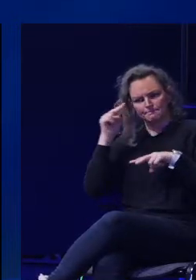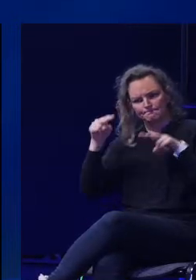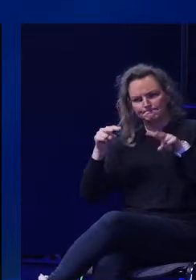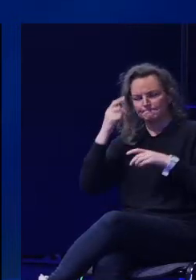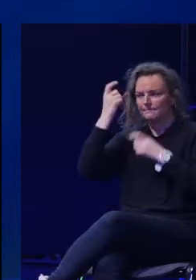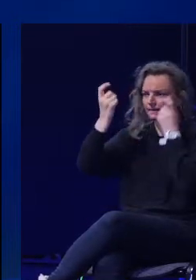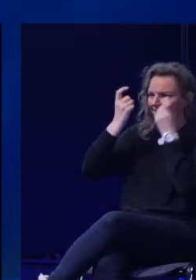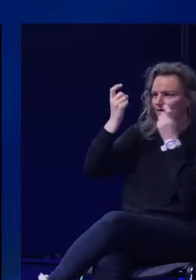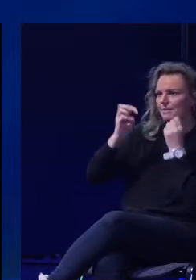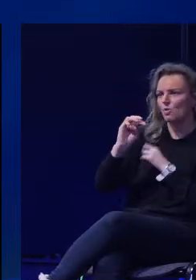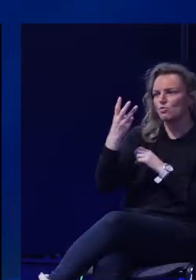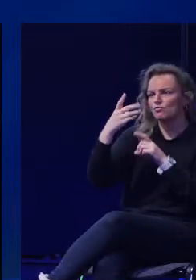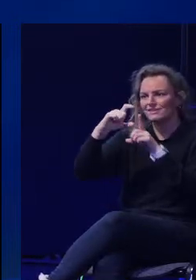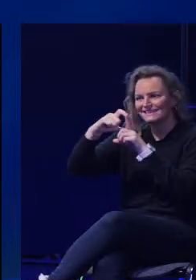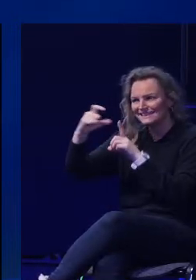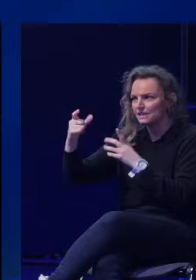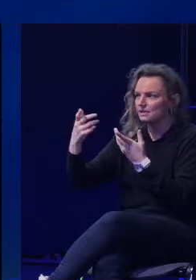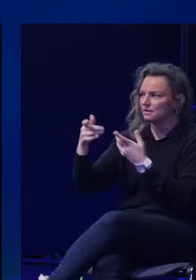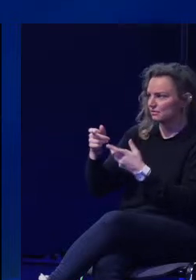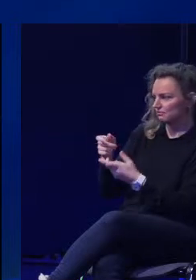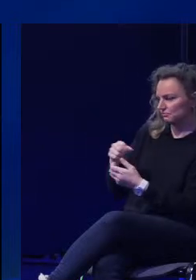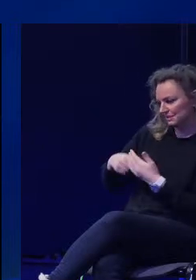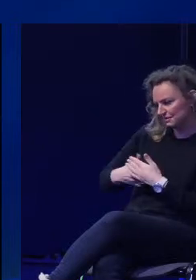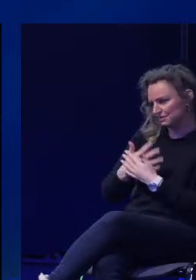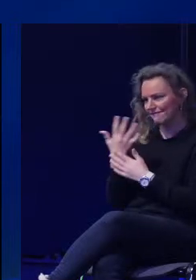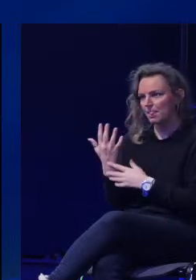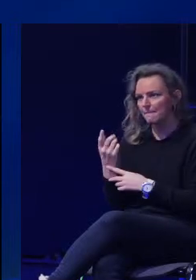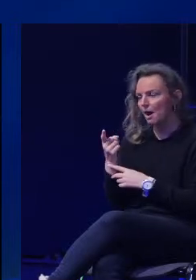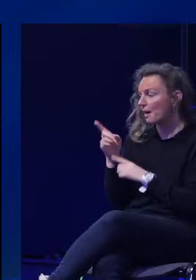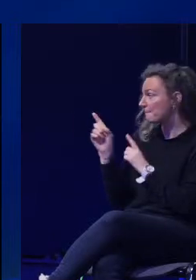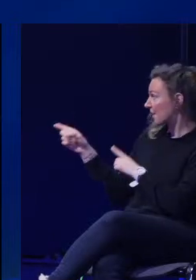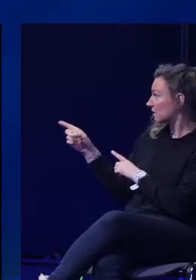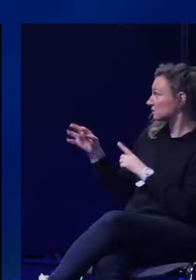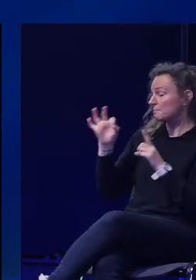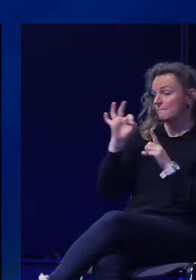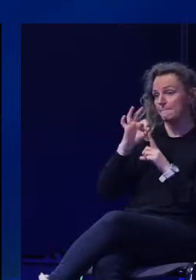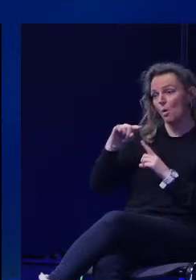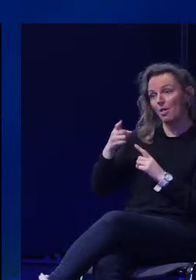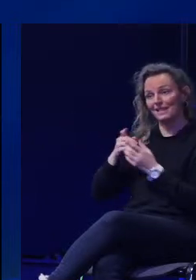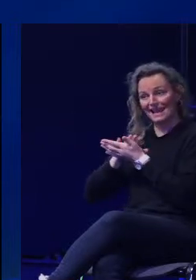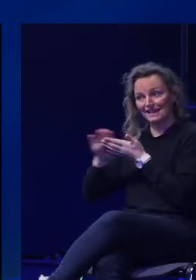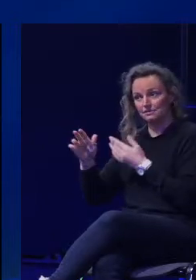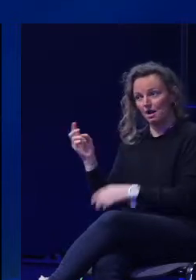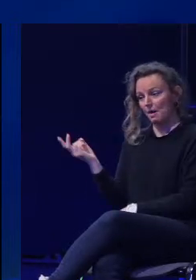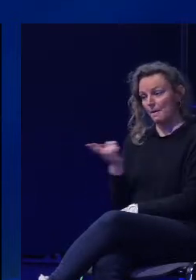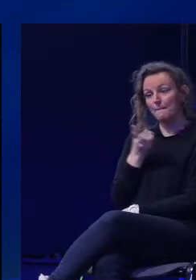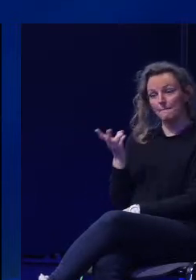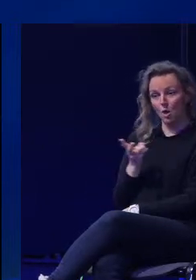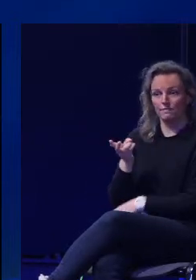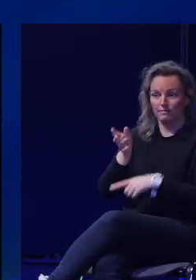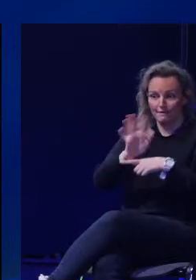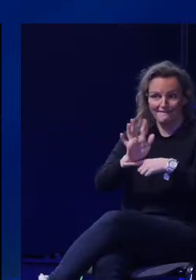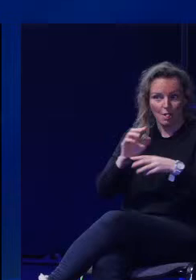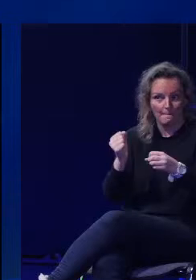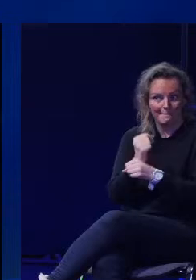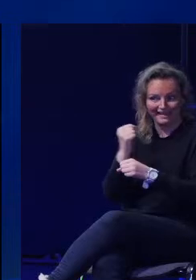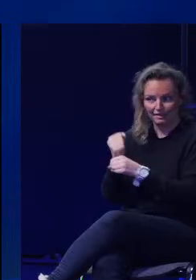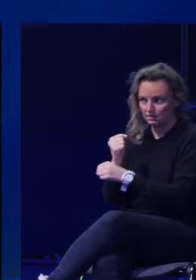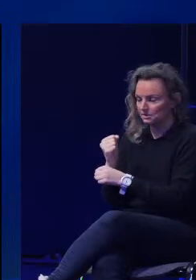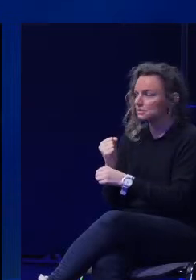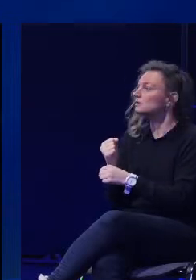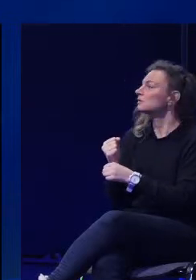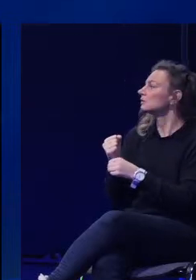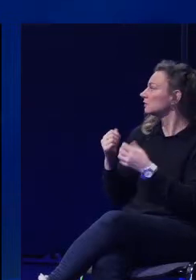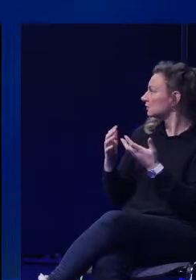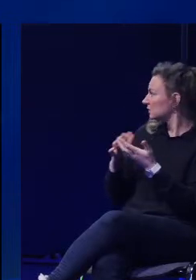or somebody who has a background in 3D. What's great about Paul and Haider is that they're both actually filmmakers, and they've made peace with 3D.